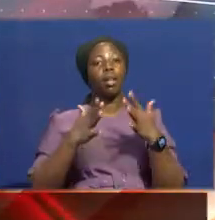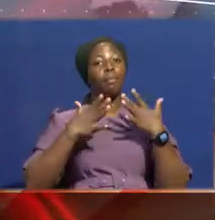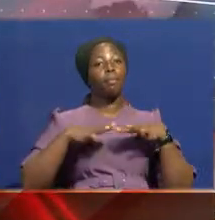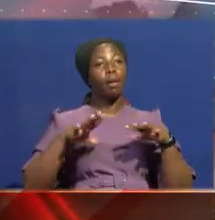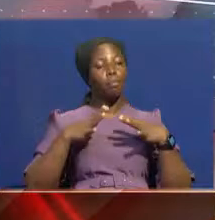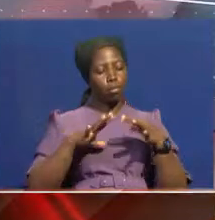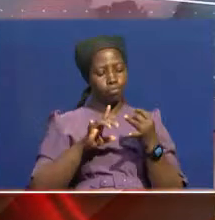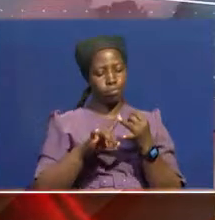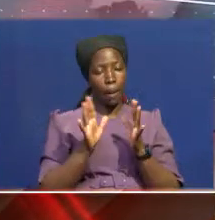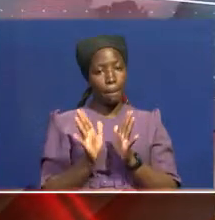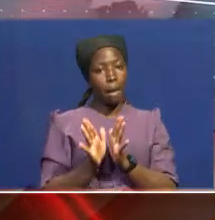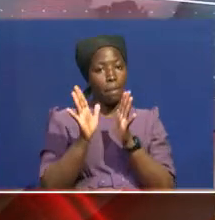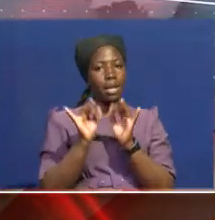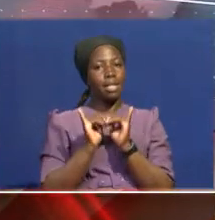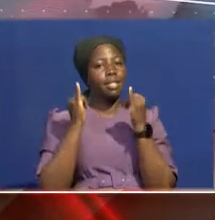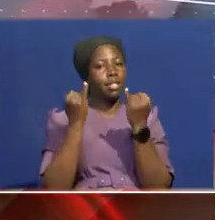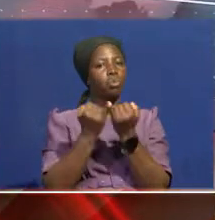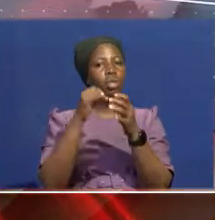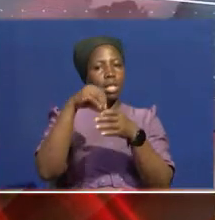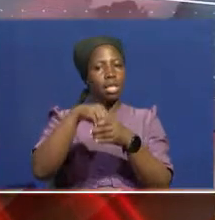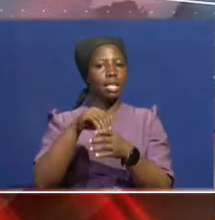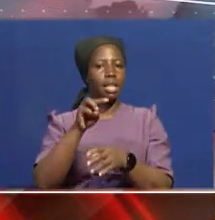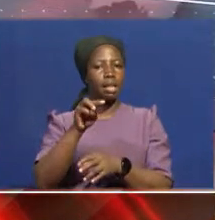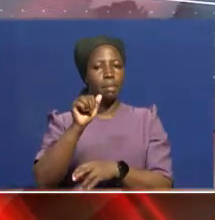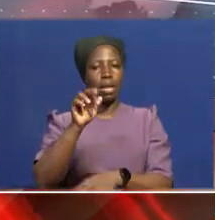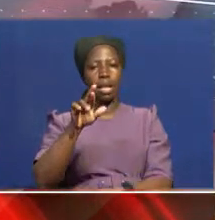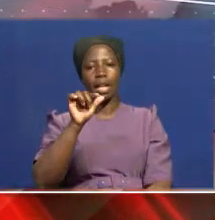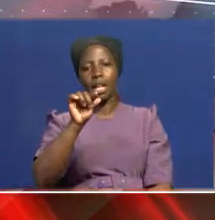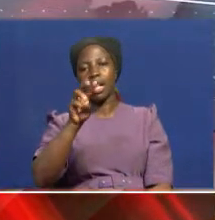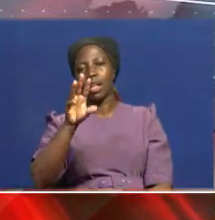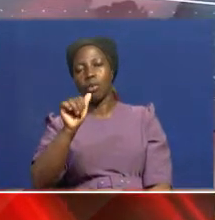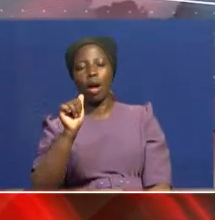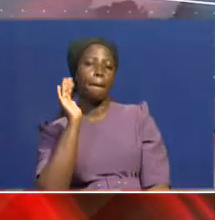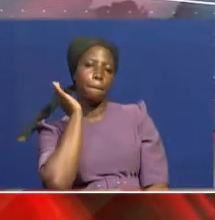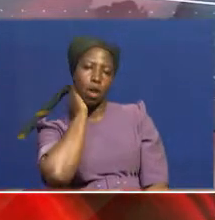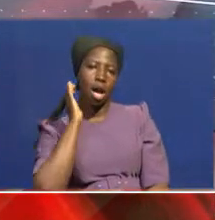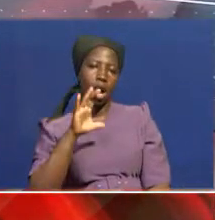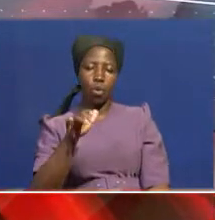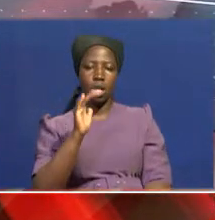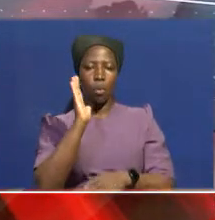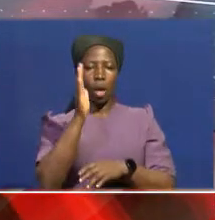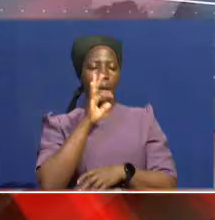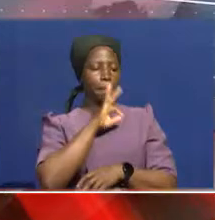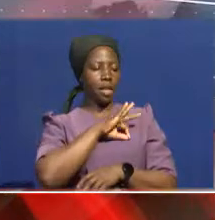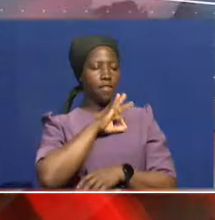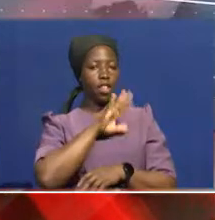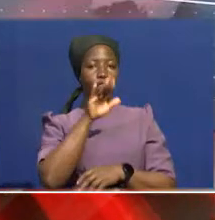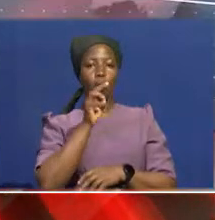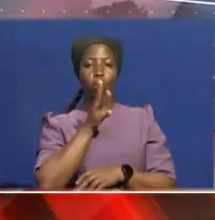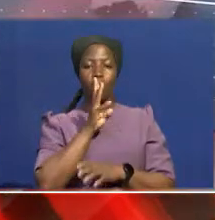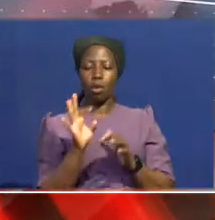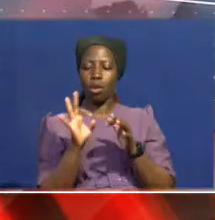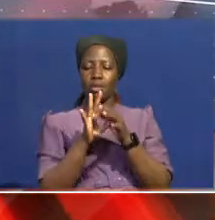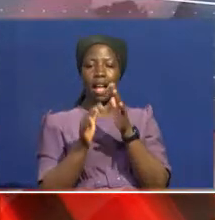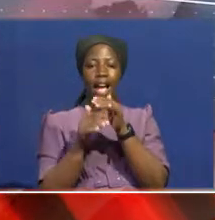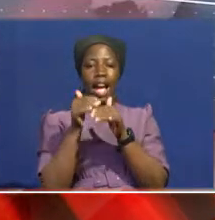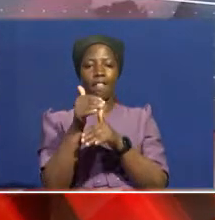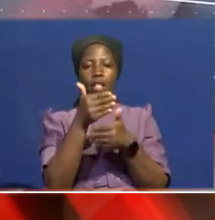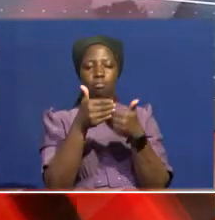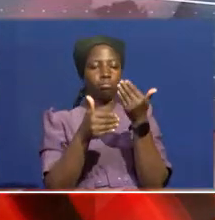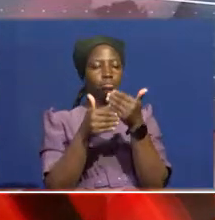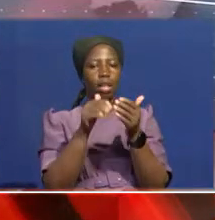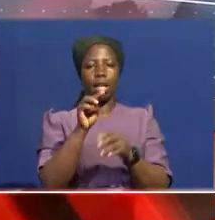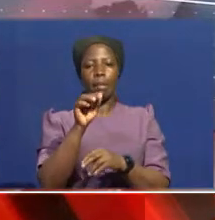Residents and public institutions in Maragua, Murang'a County are set to benefit from water connection after the completion of the construction